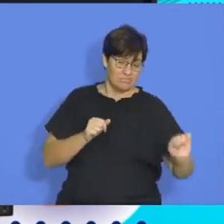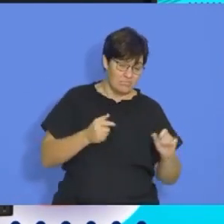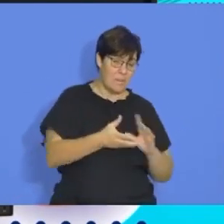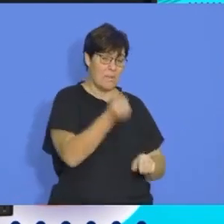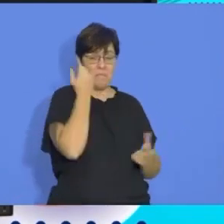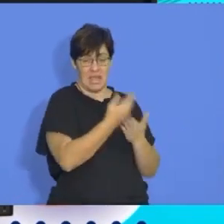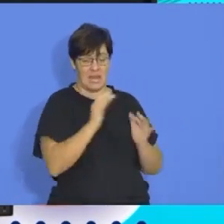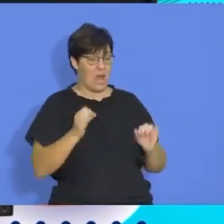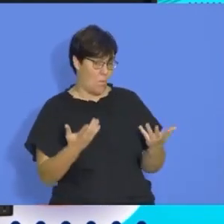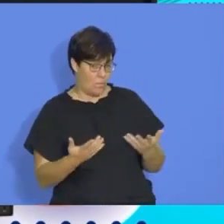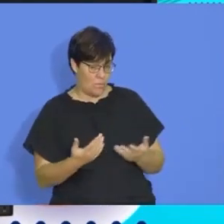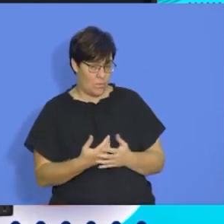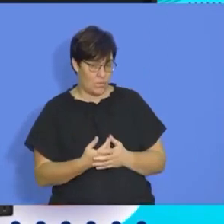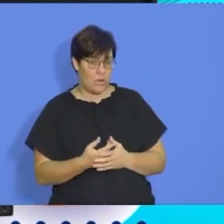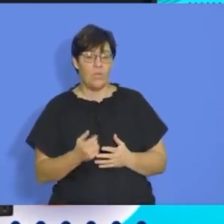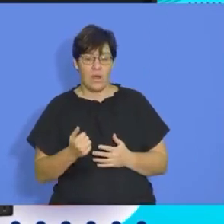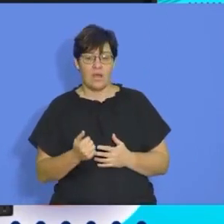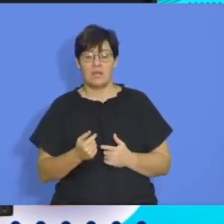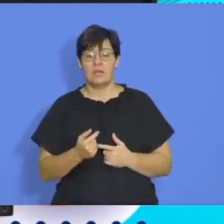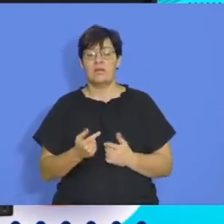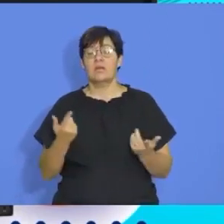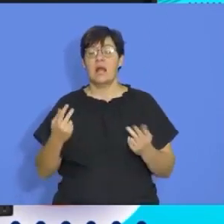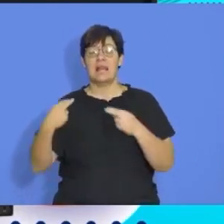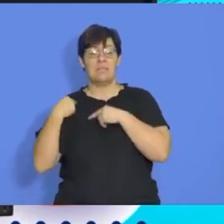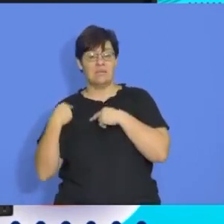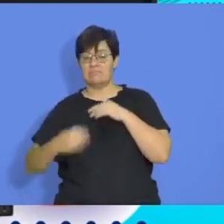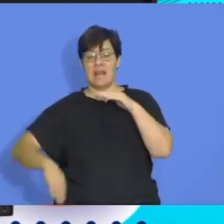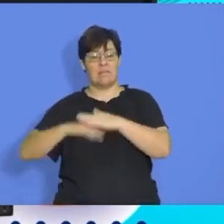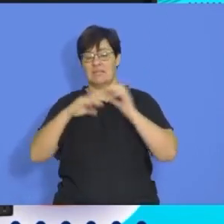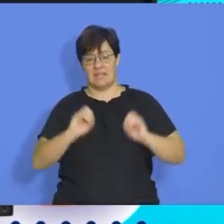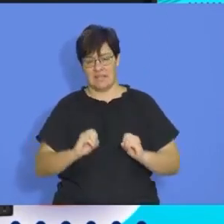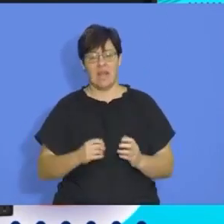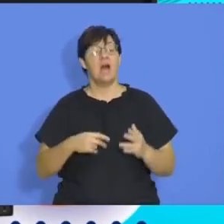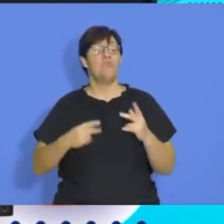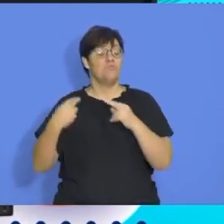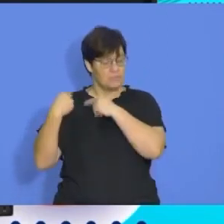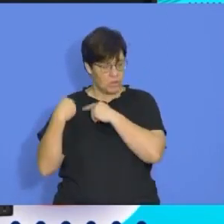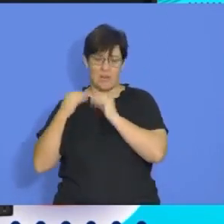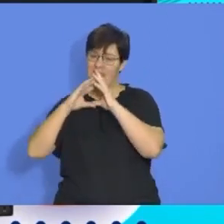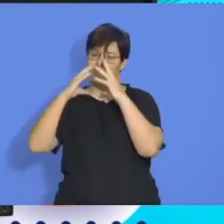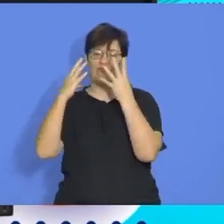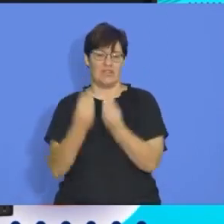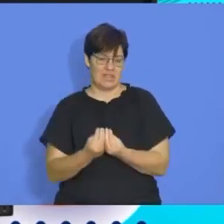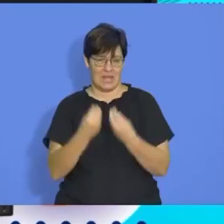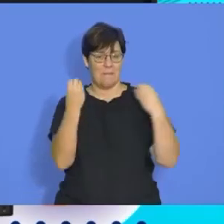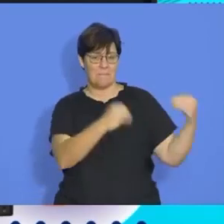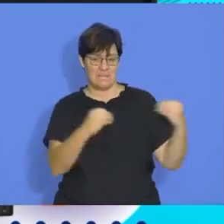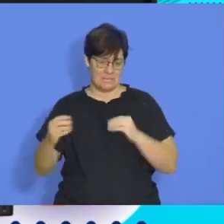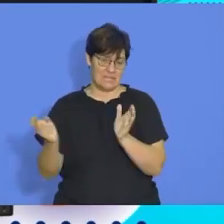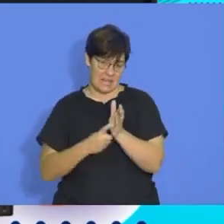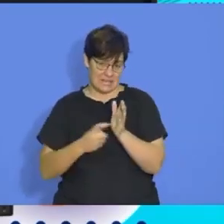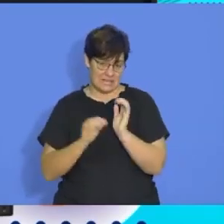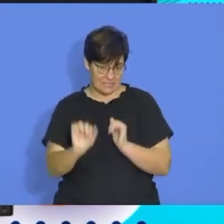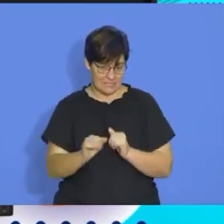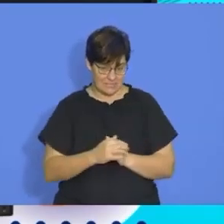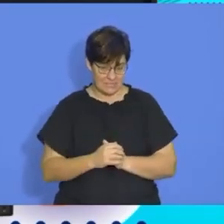responsible? Remember, in most cases, partners have unlimited liabilities. They are responsible for